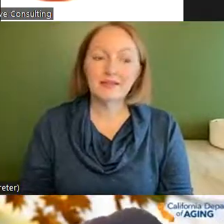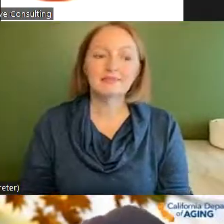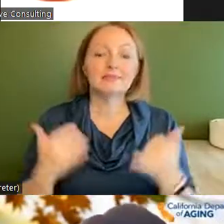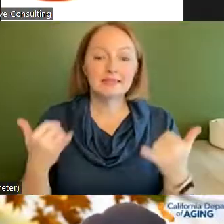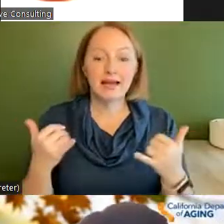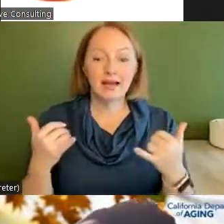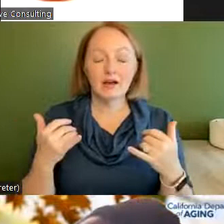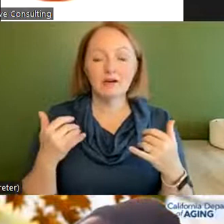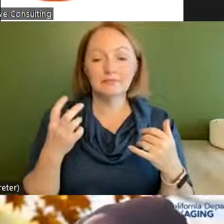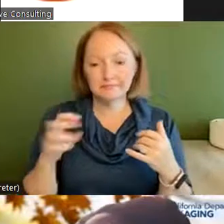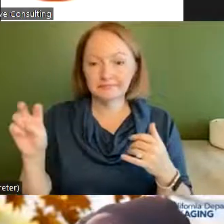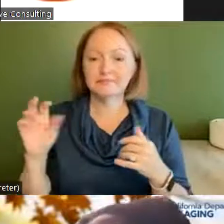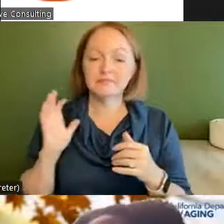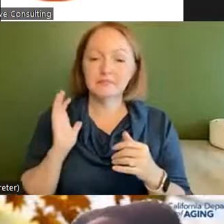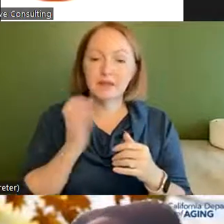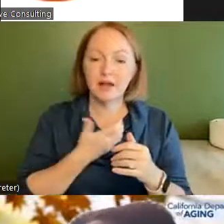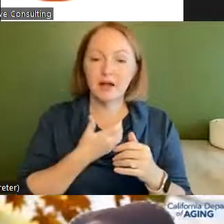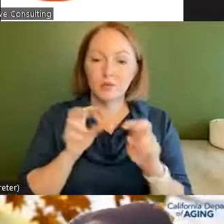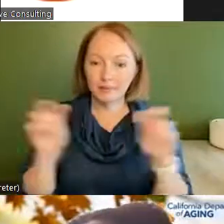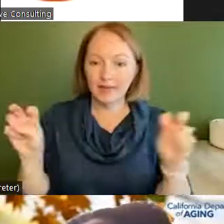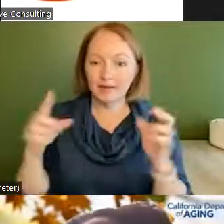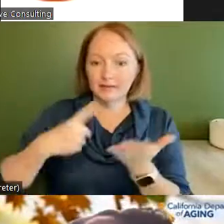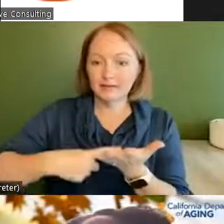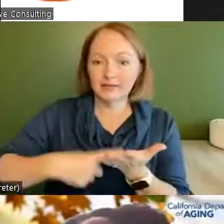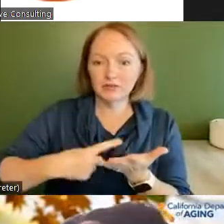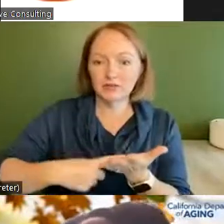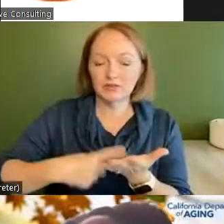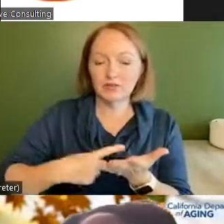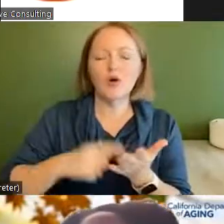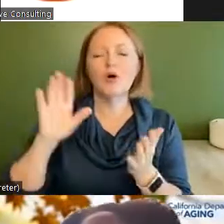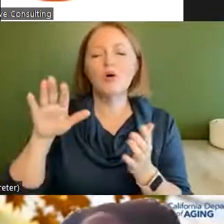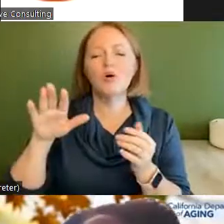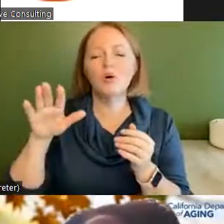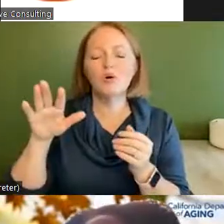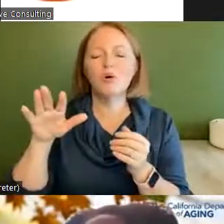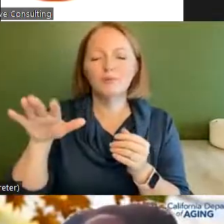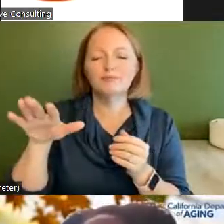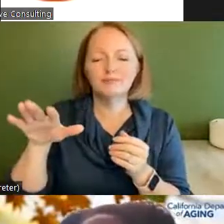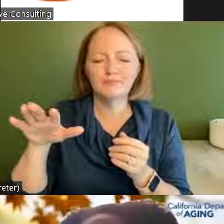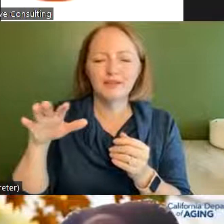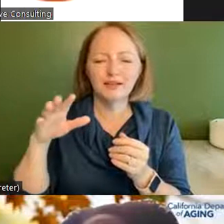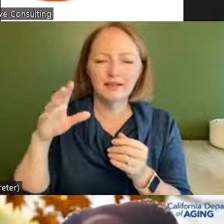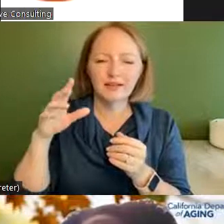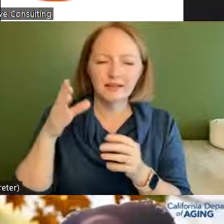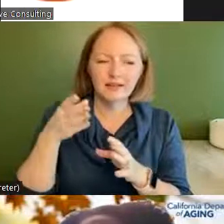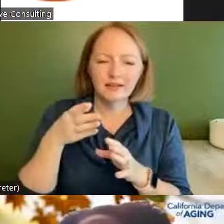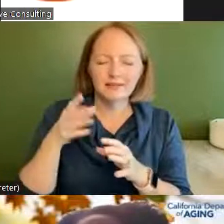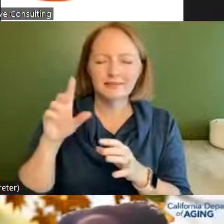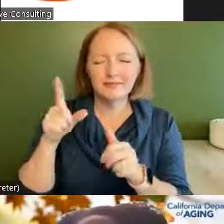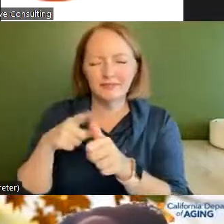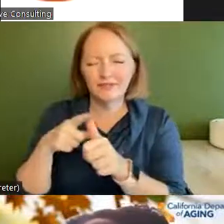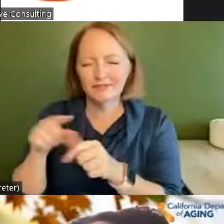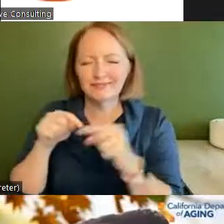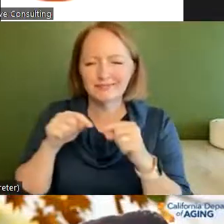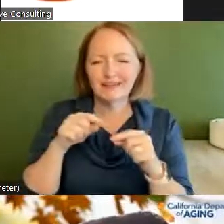move to our panel discussion now. Oh, and actually, I did, before I move into the panel, I